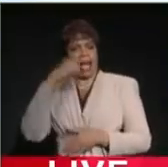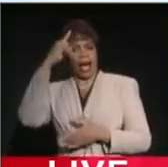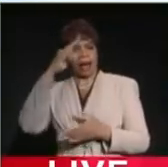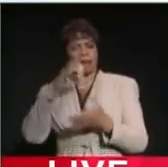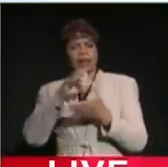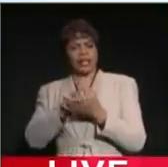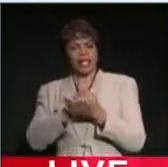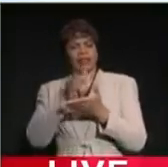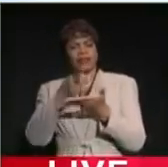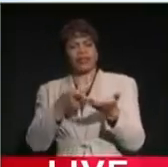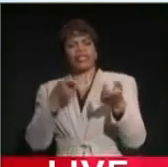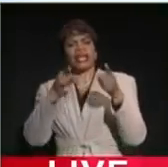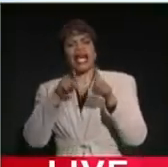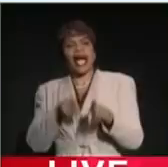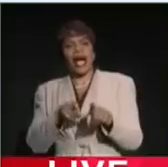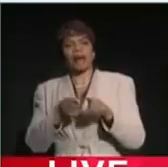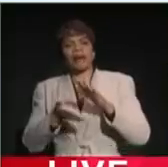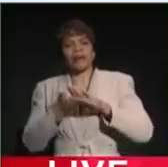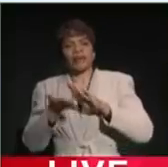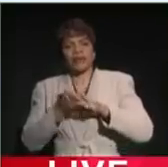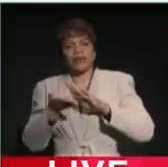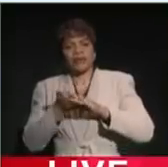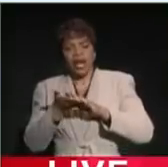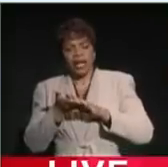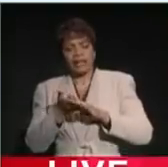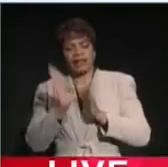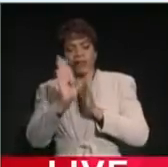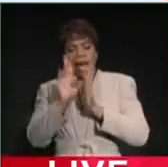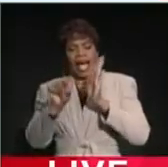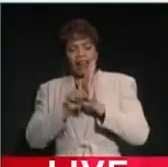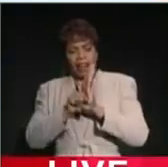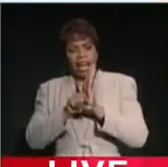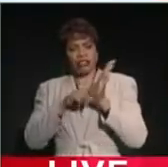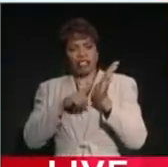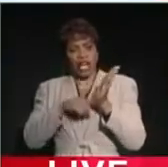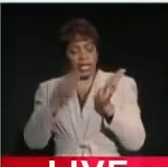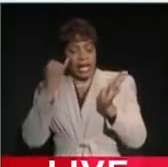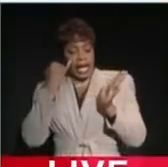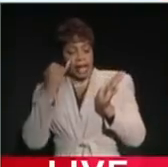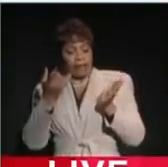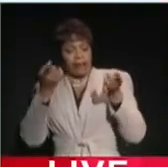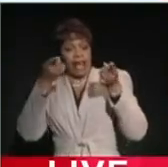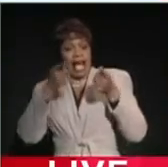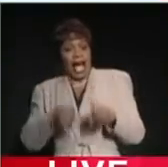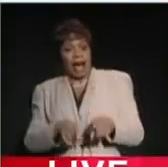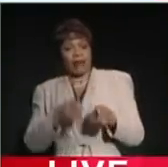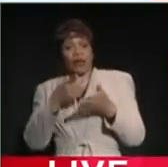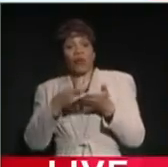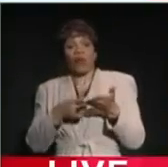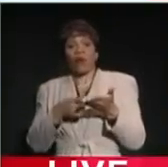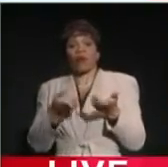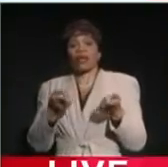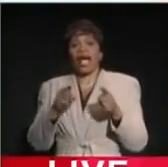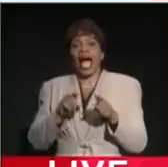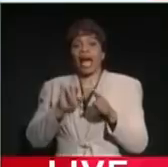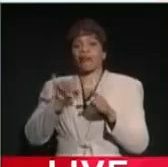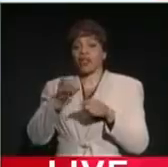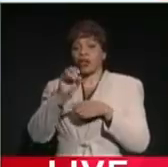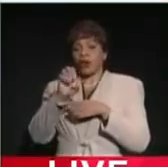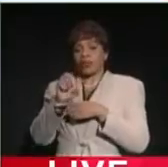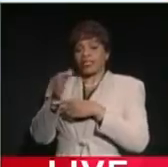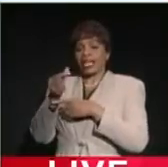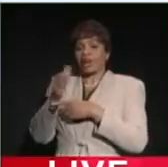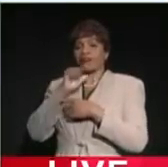being run and background checks are being run anyway. If we had done just that, then Jose Carranza would not have been in a schoolyard